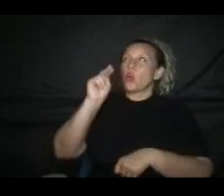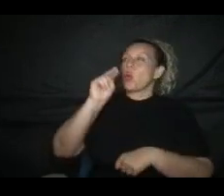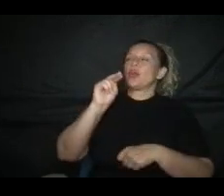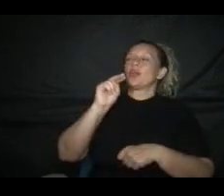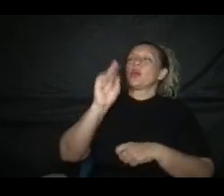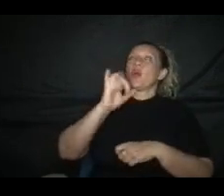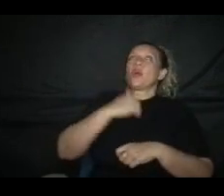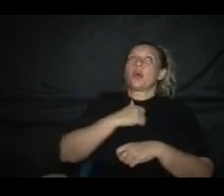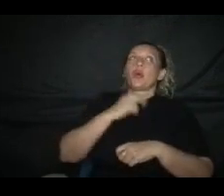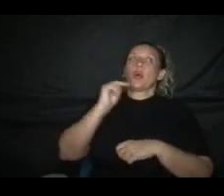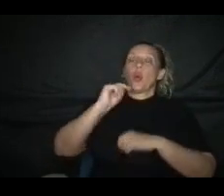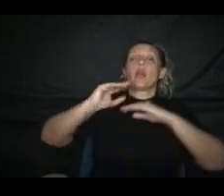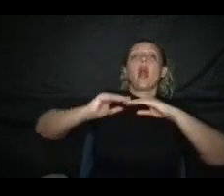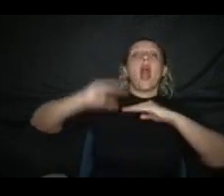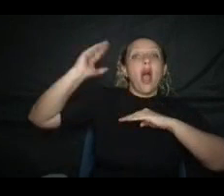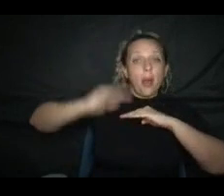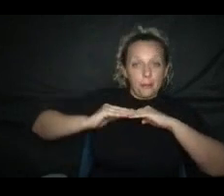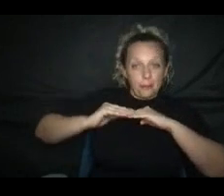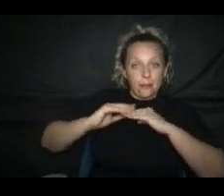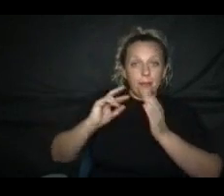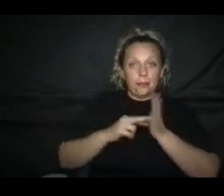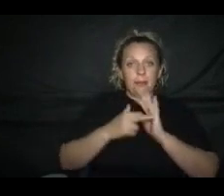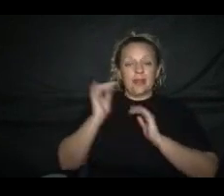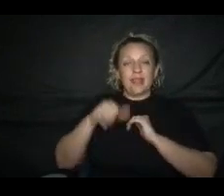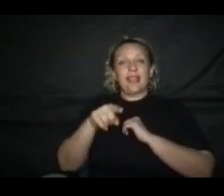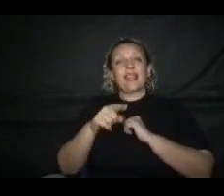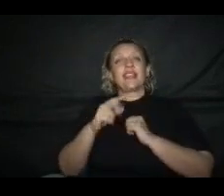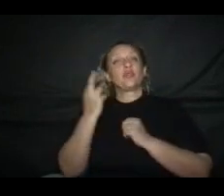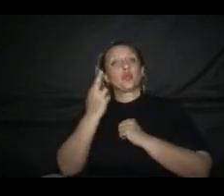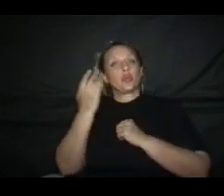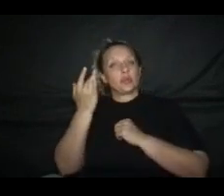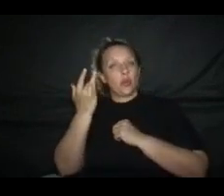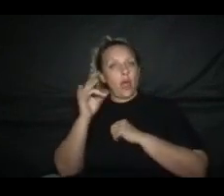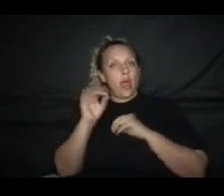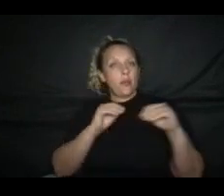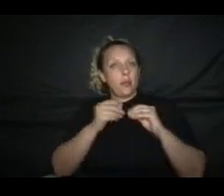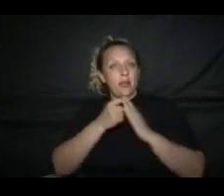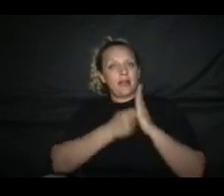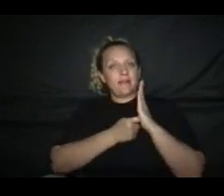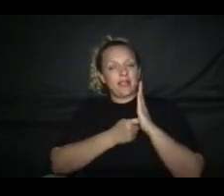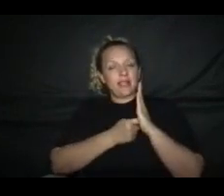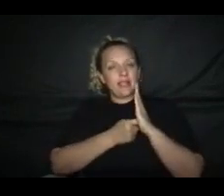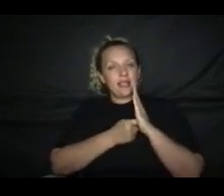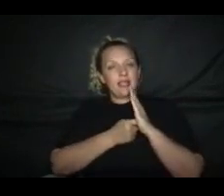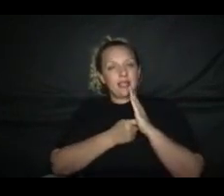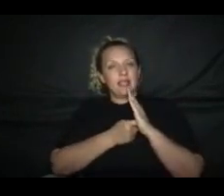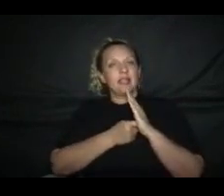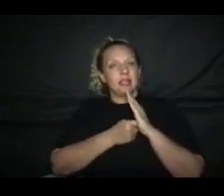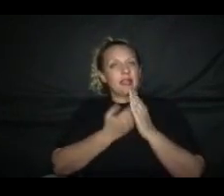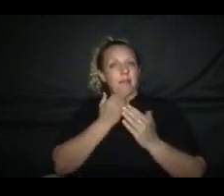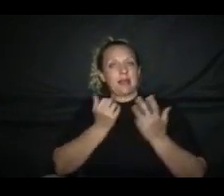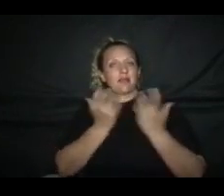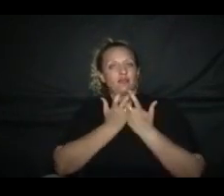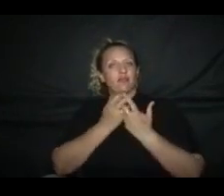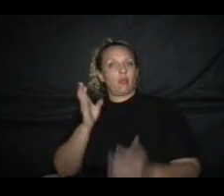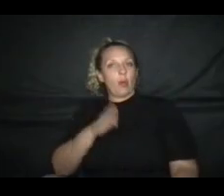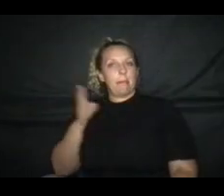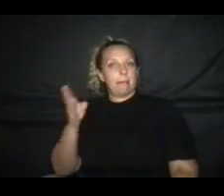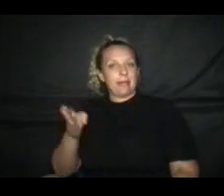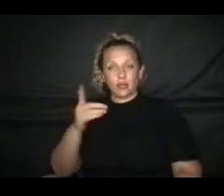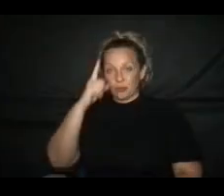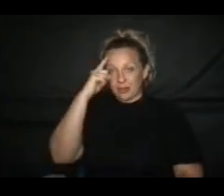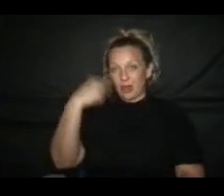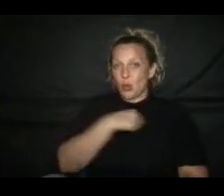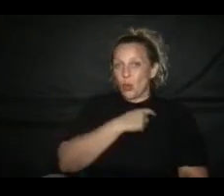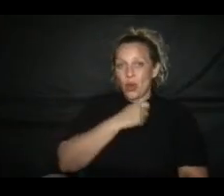up. That this is the reason why a mobility fee is best suited for the city of Boynton Beach because we're not